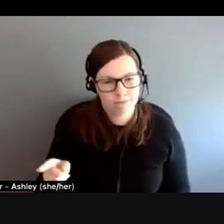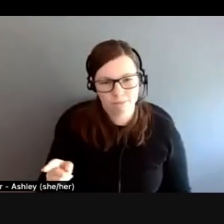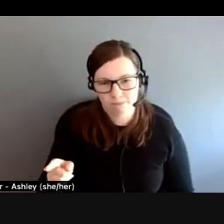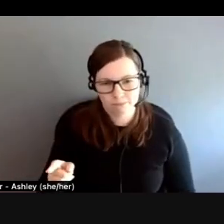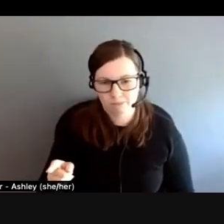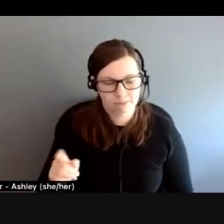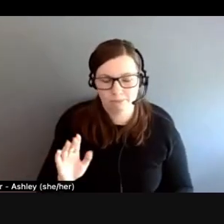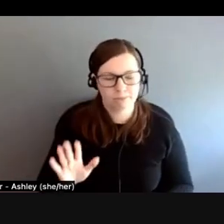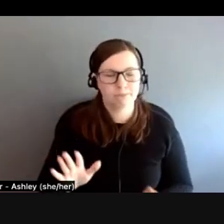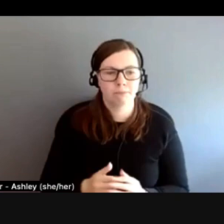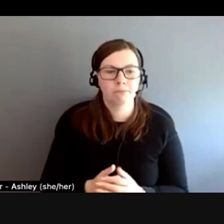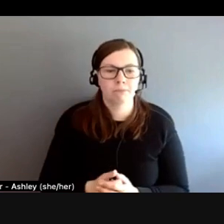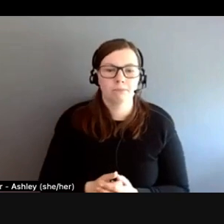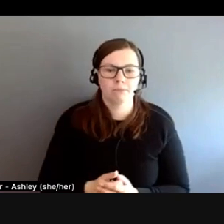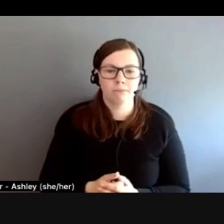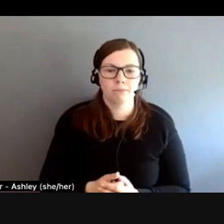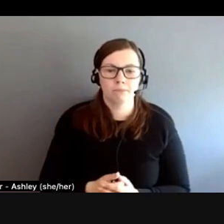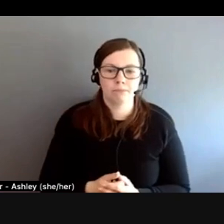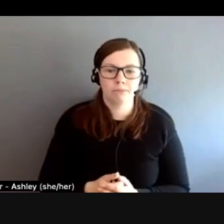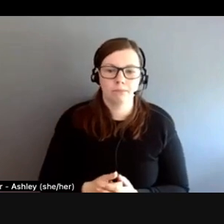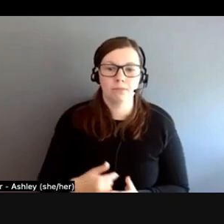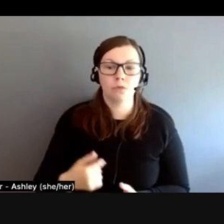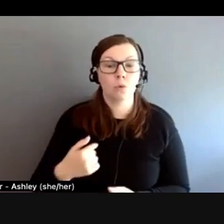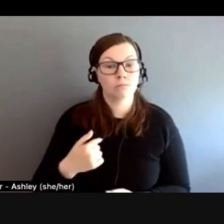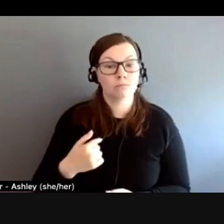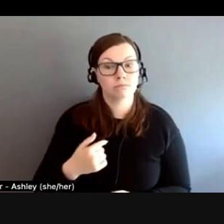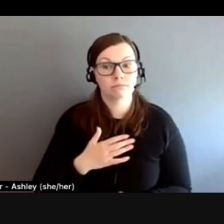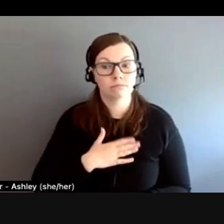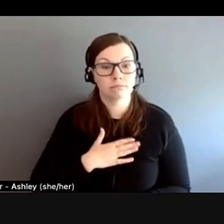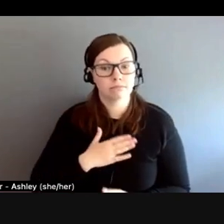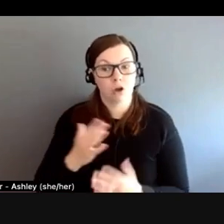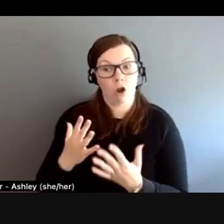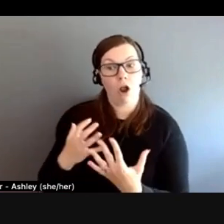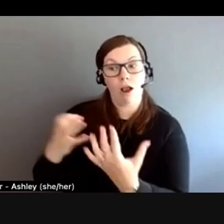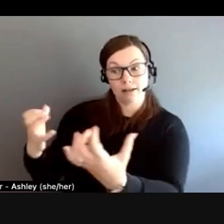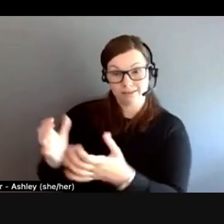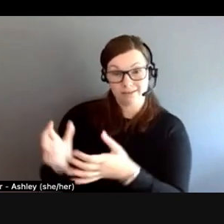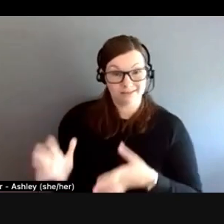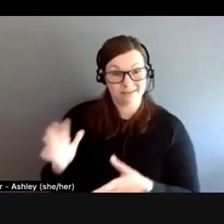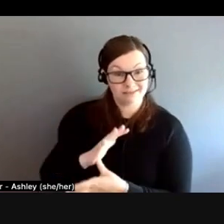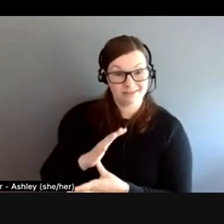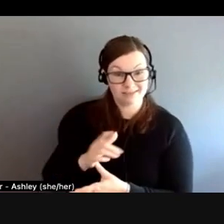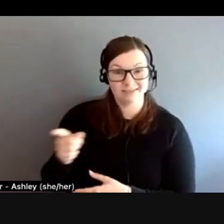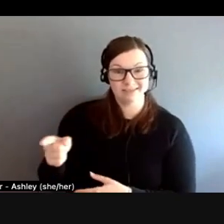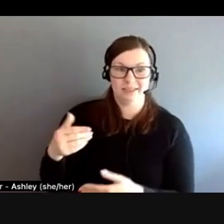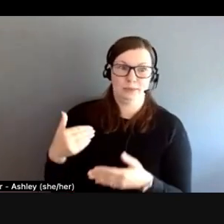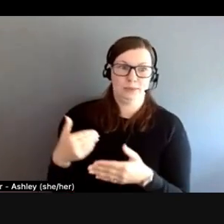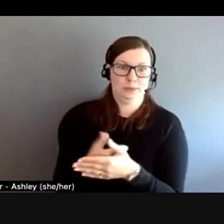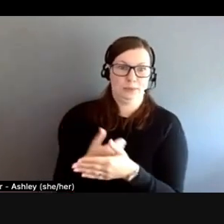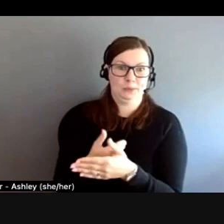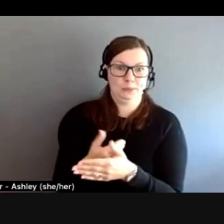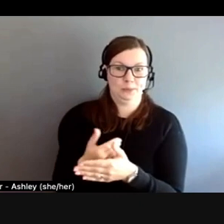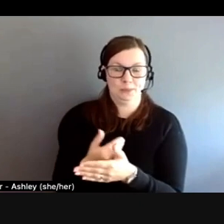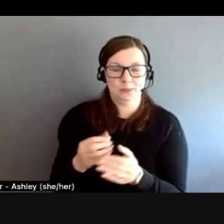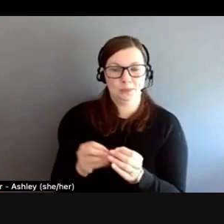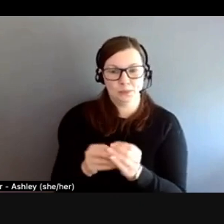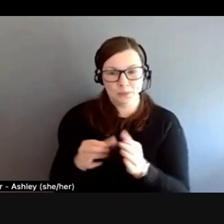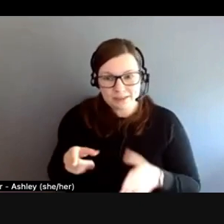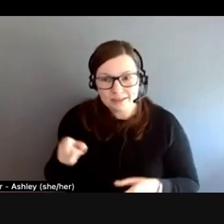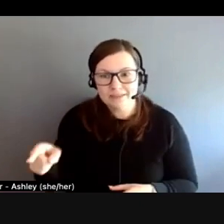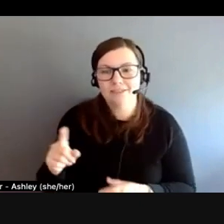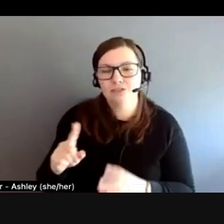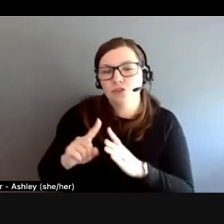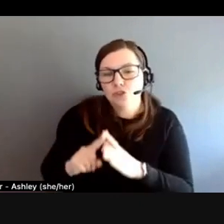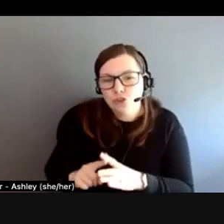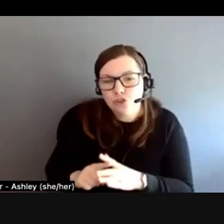of my beginner emergent learners. So those are the ones I was most concerned about,